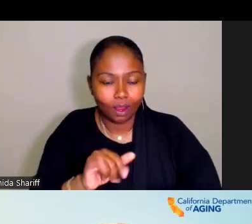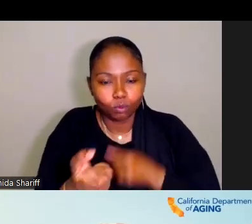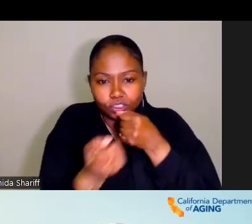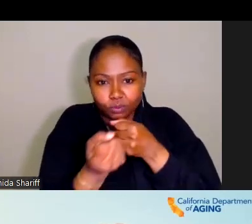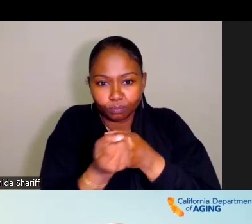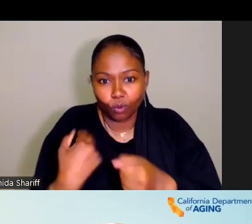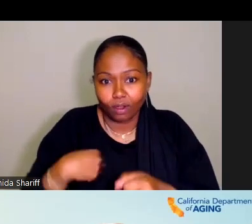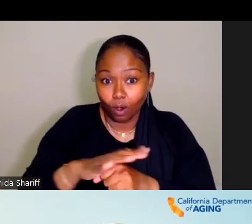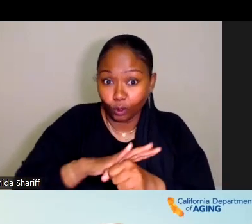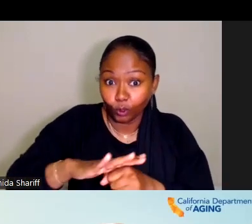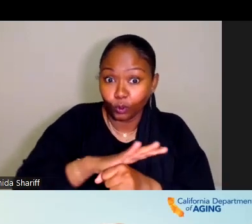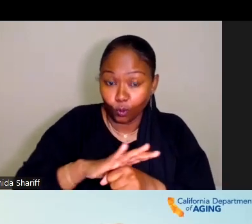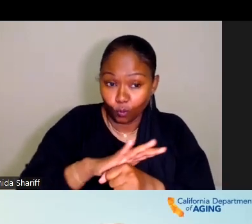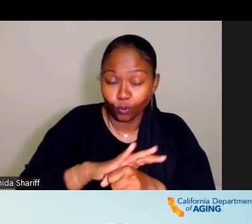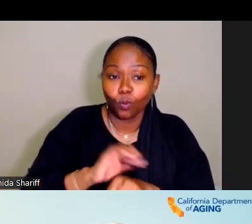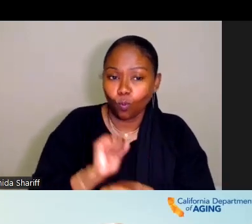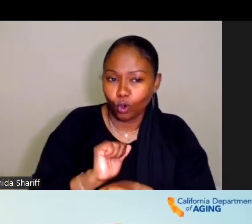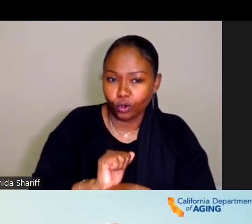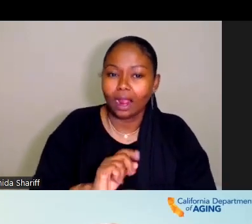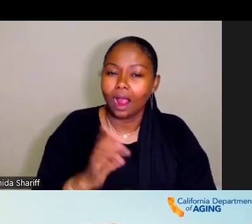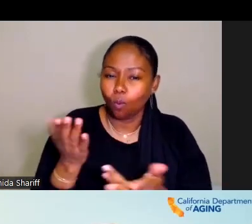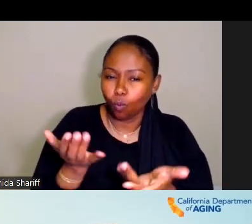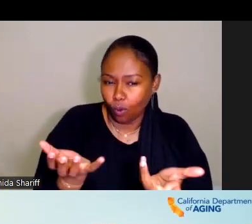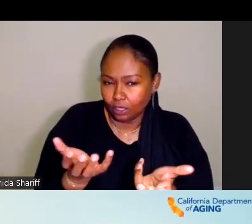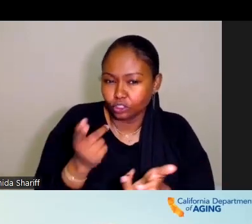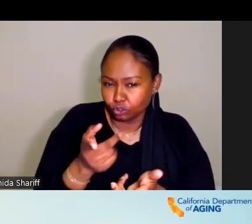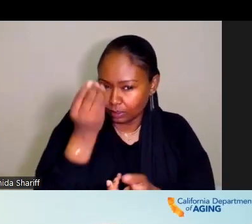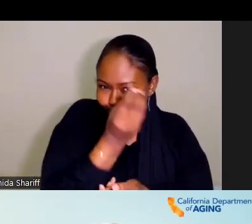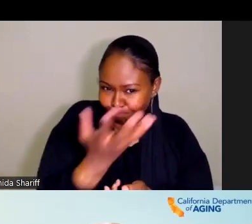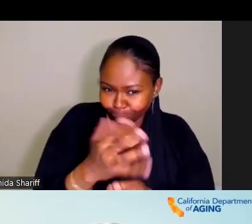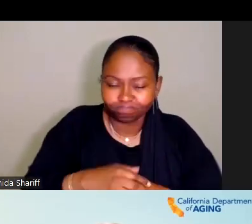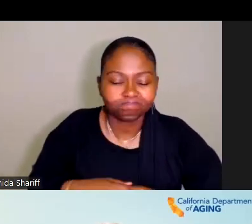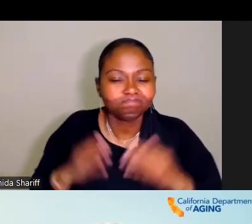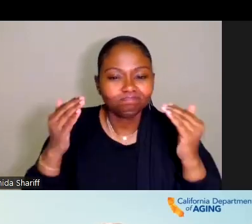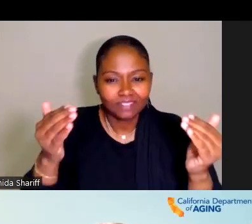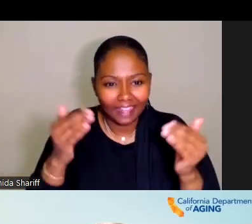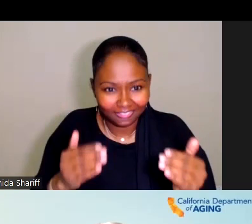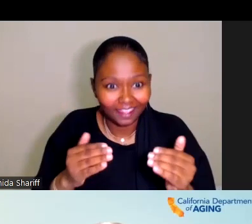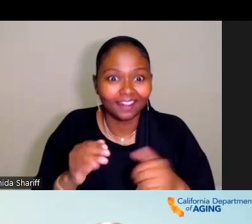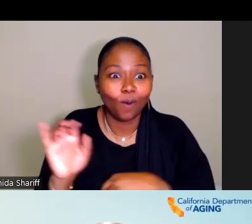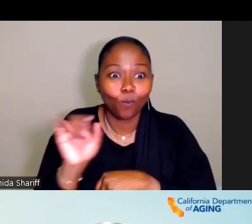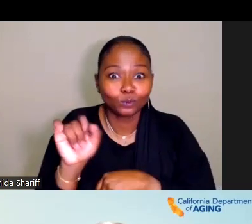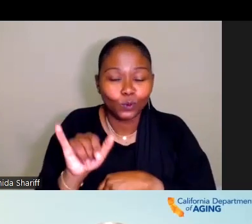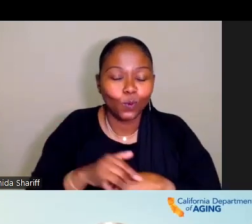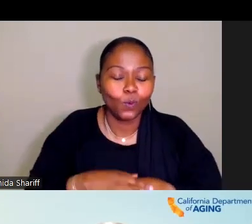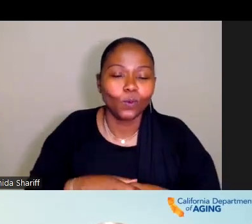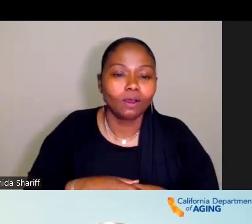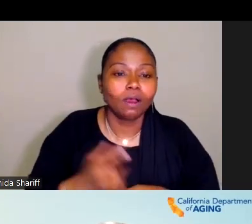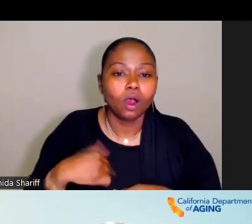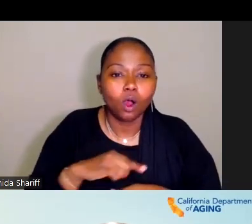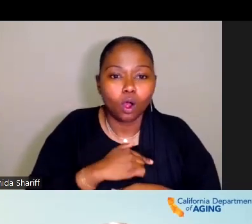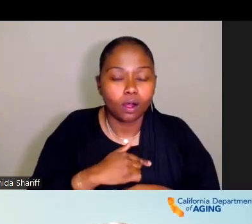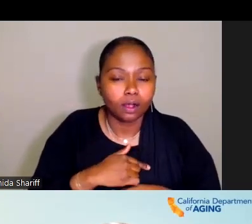wanted you to hear a little bit about that. And then nested within that would be our network